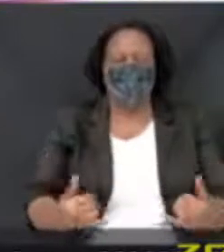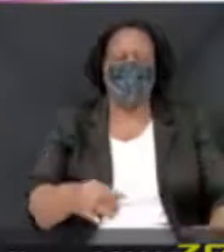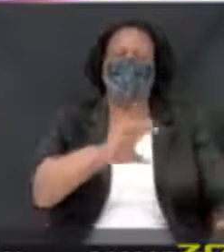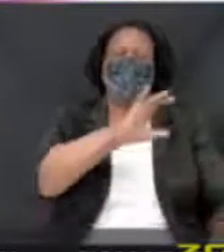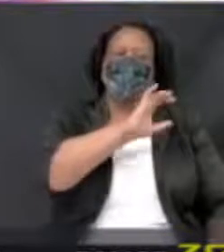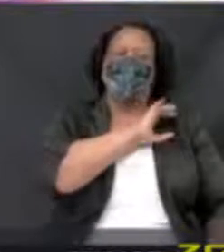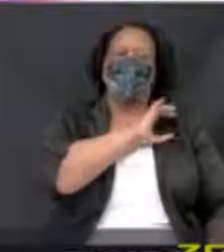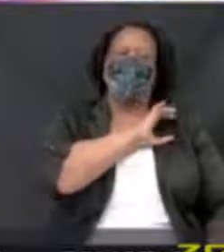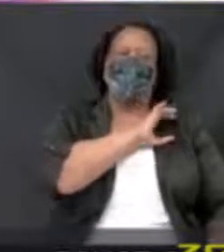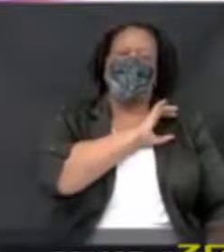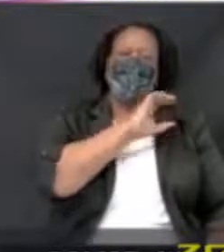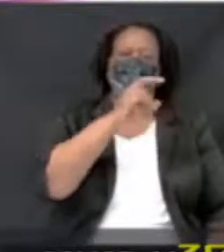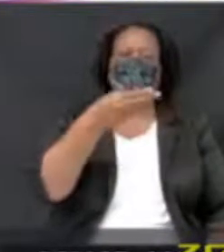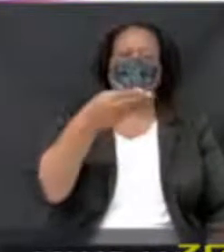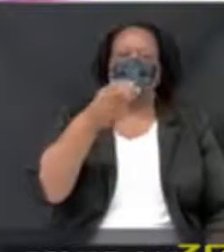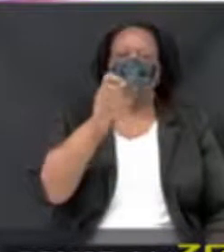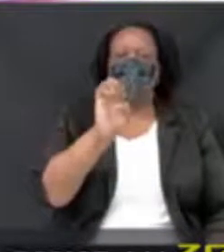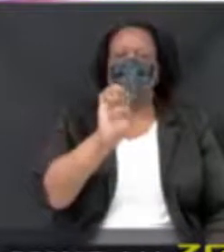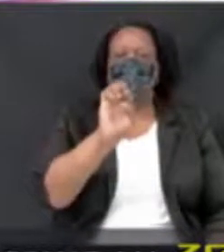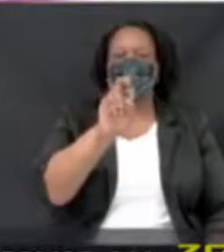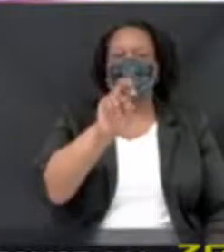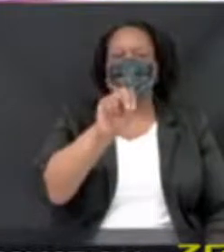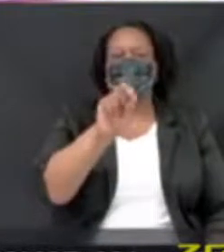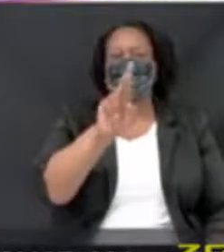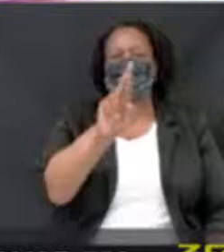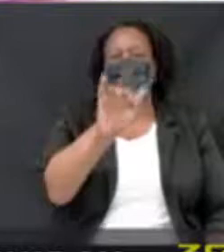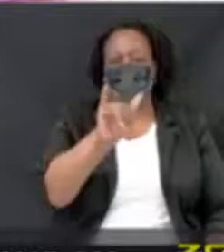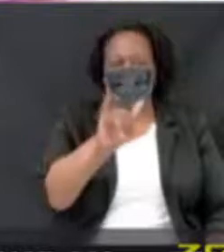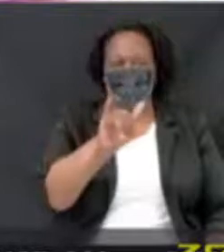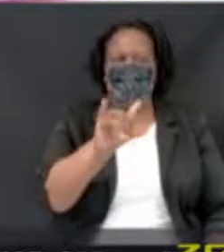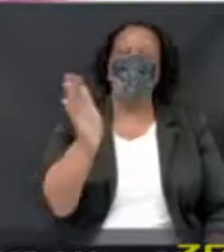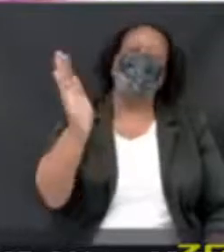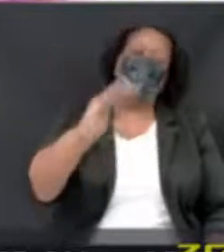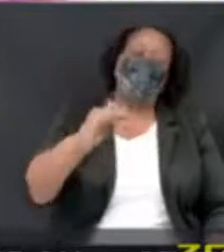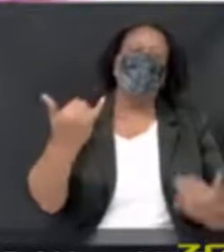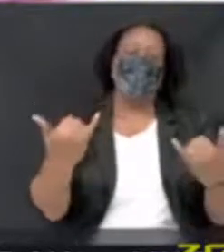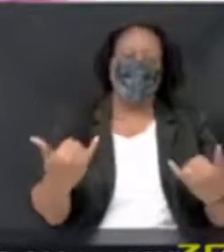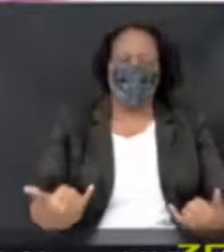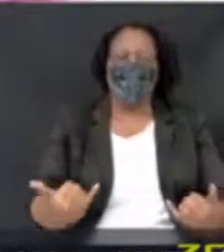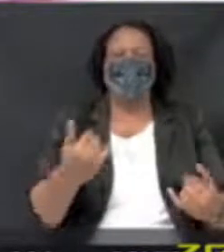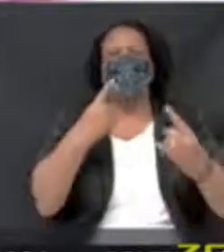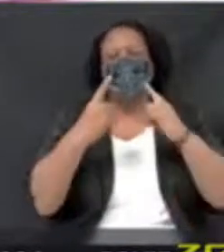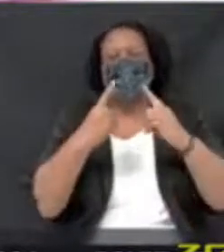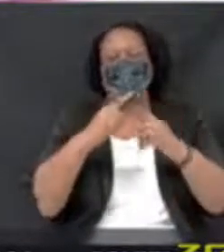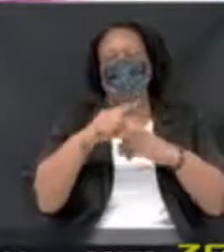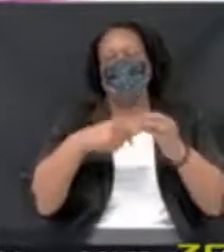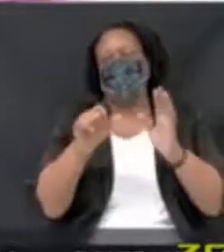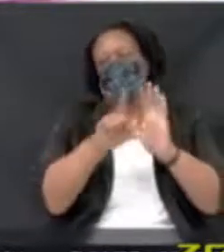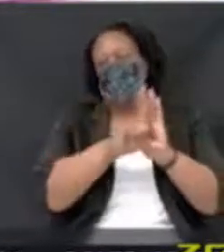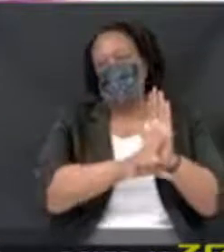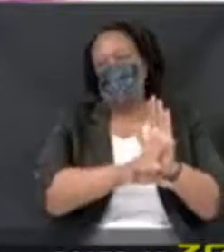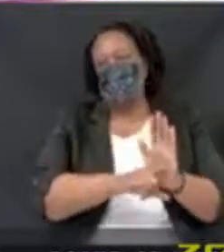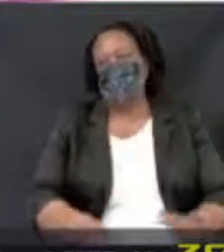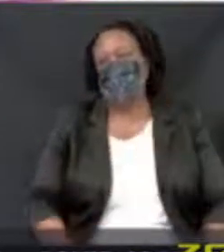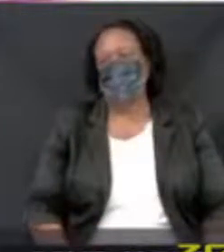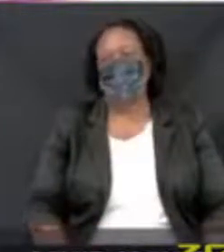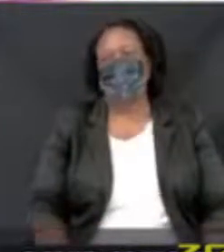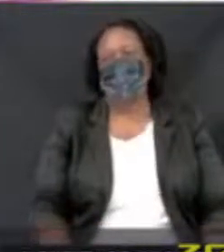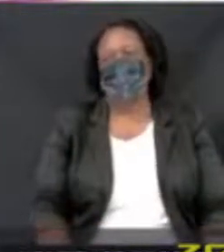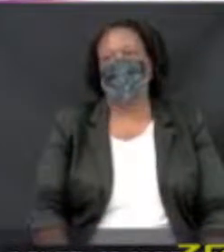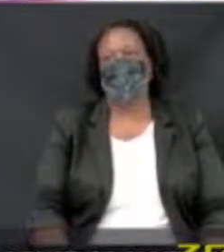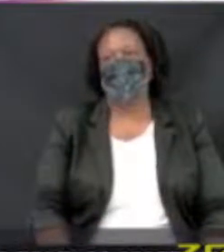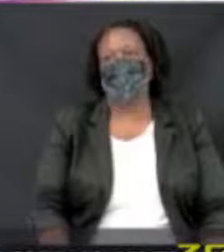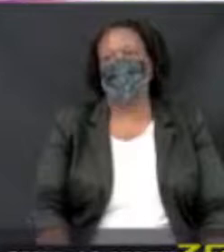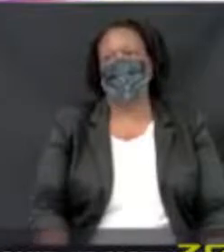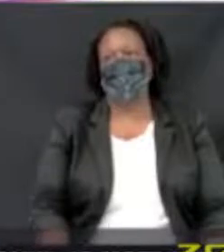Cromwell Henry, Superintendent of the Royal St. Christopher and Nevis Police Force, to update us